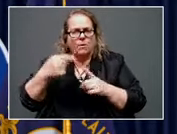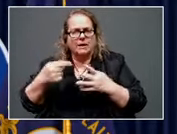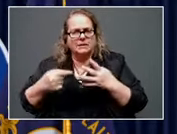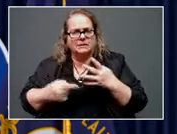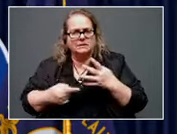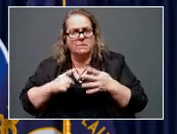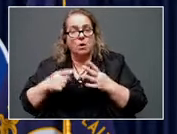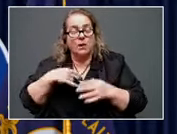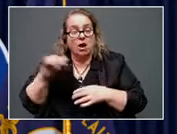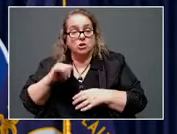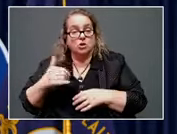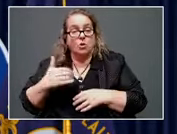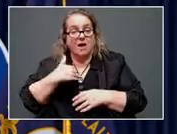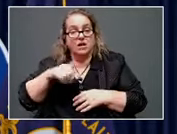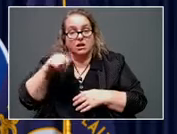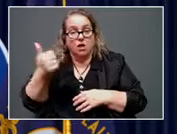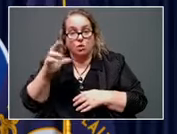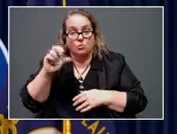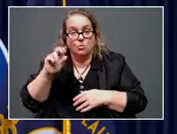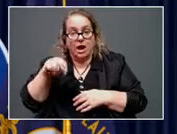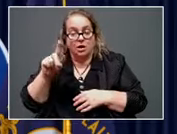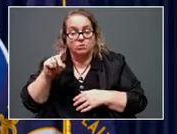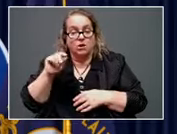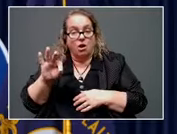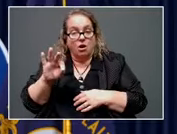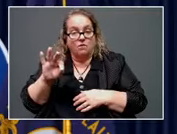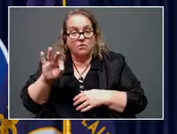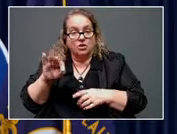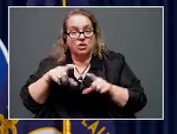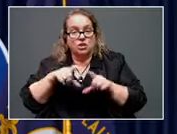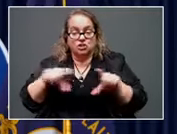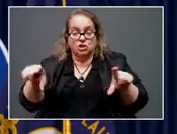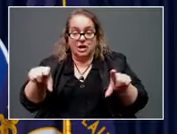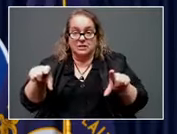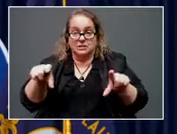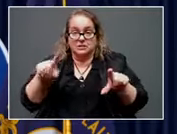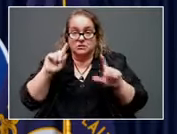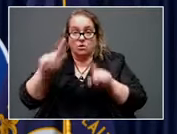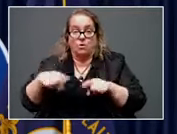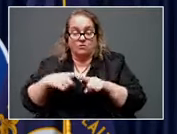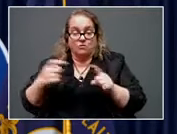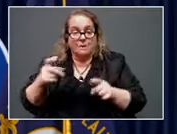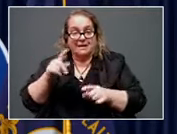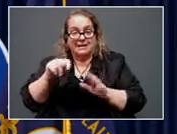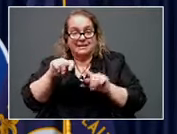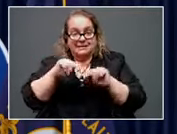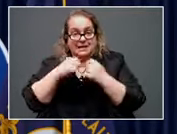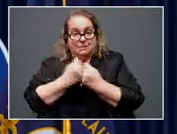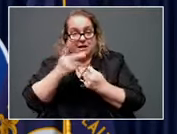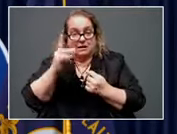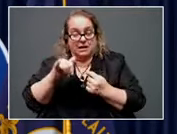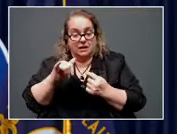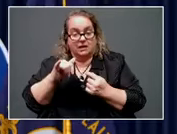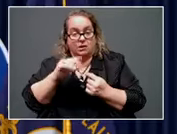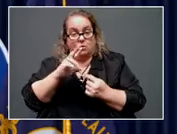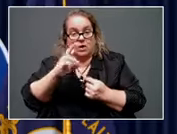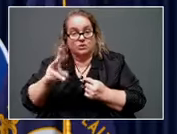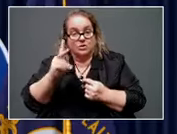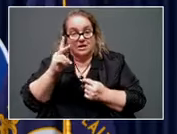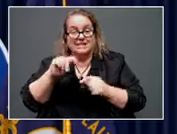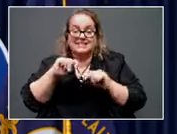have another round of checks going out from the Team Kentucky Western Tornado Western